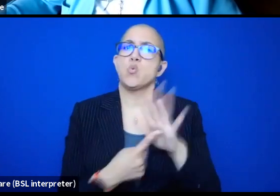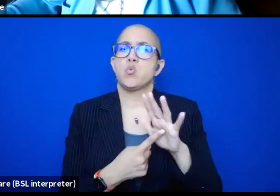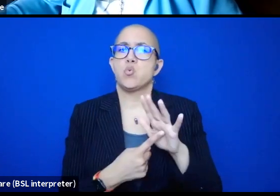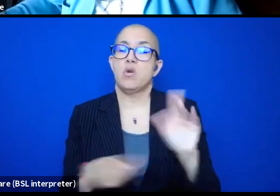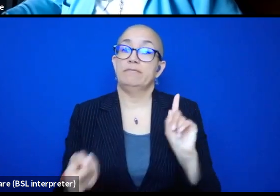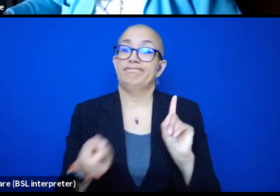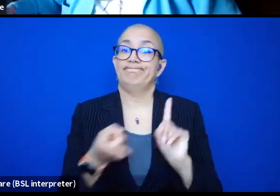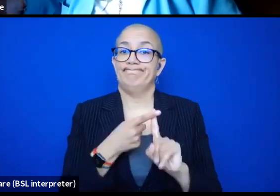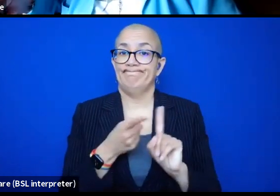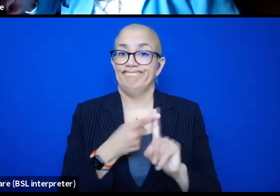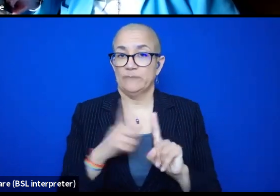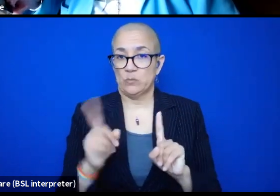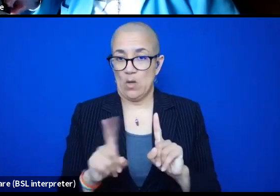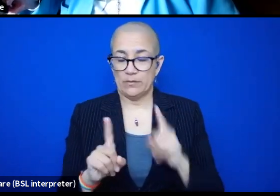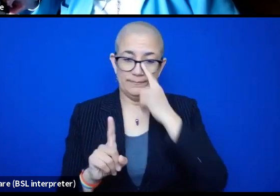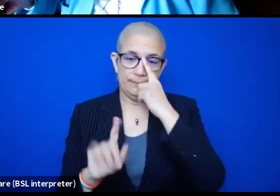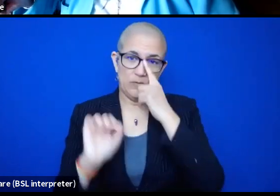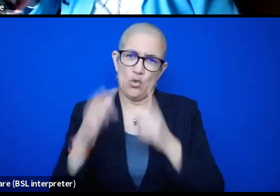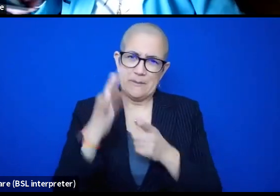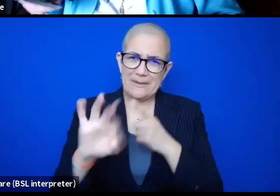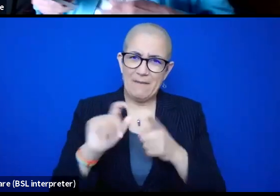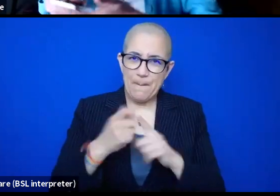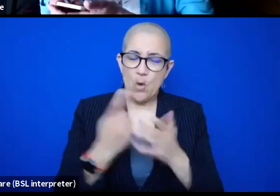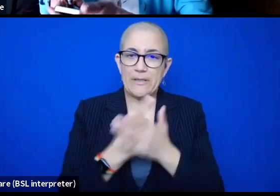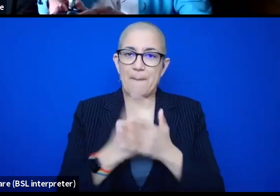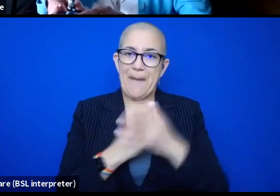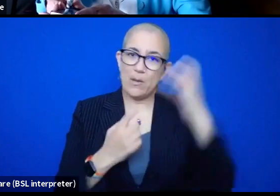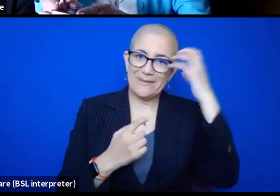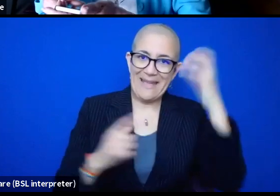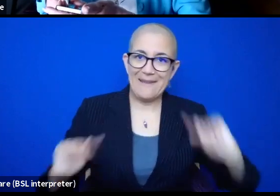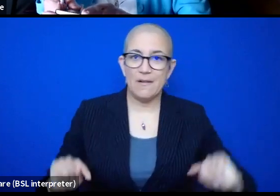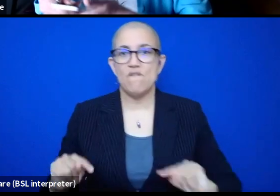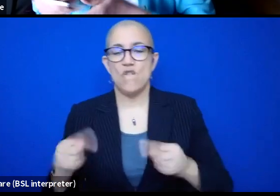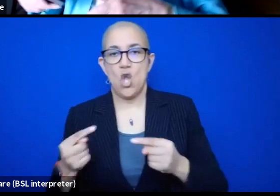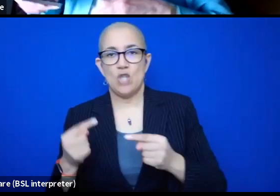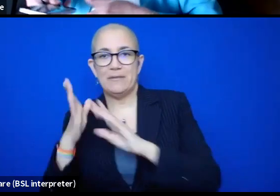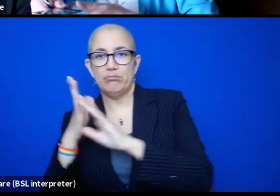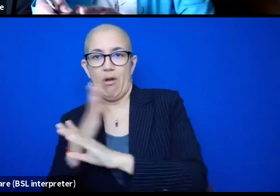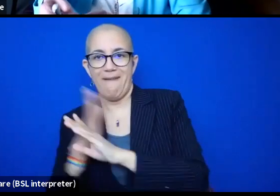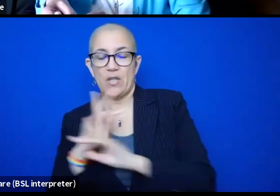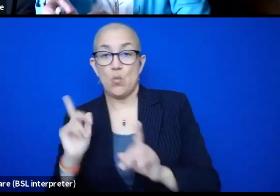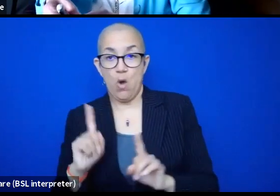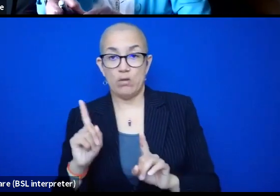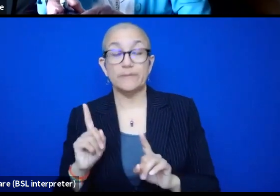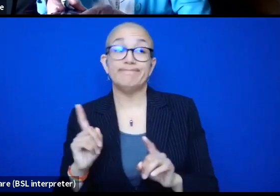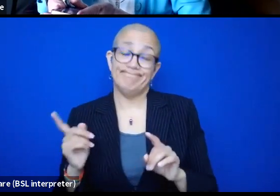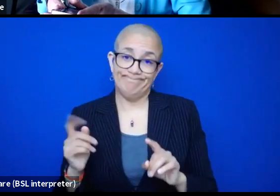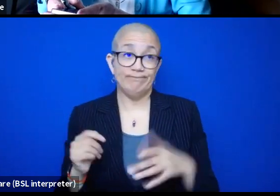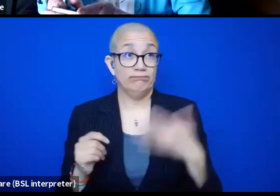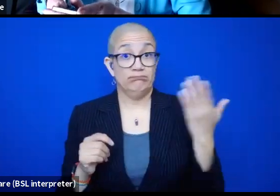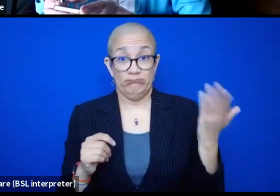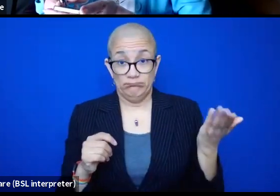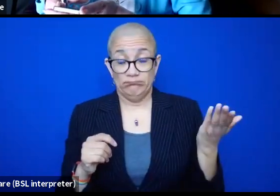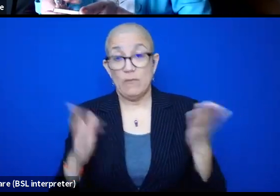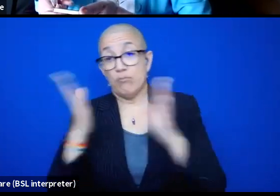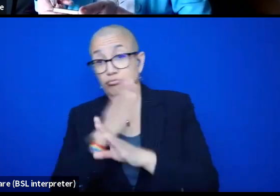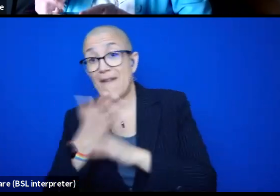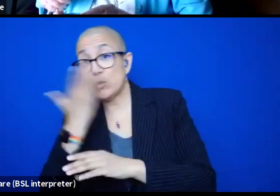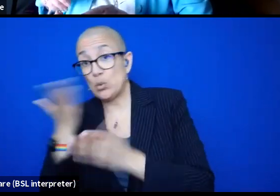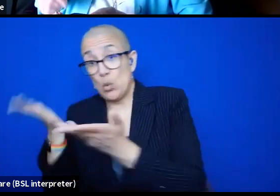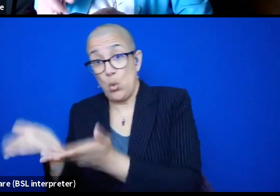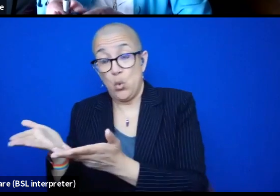first is to your specific point around state versus private. What we've been seeing is that on the one hand, private schools have